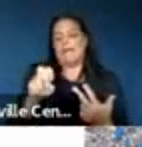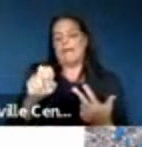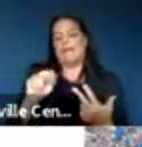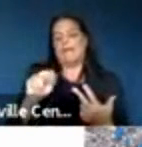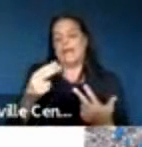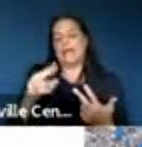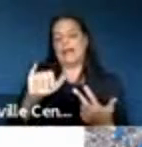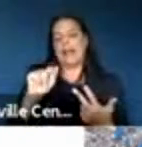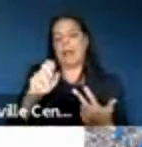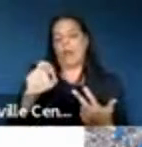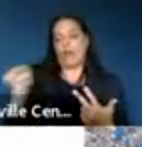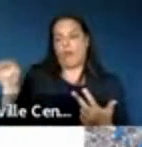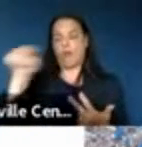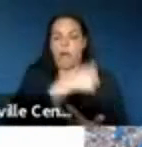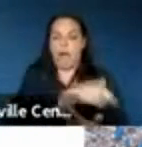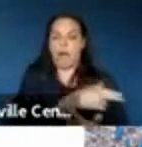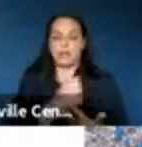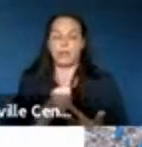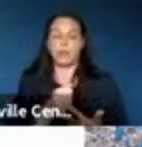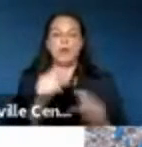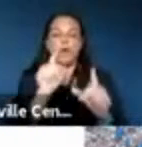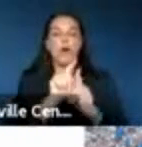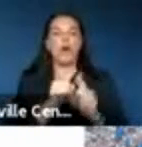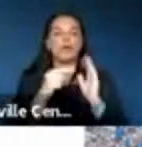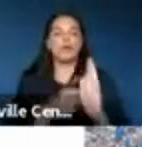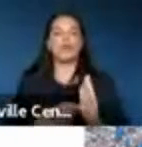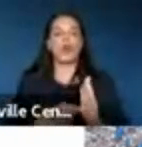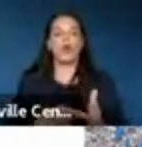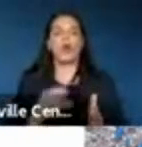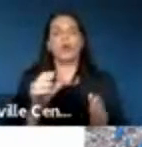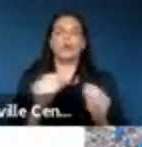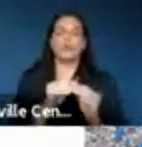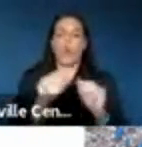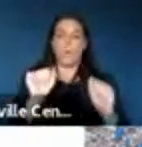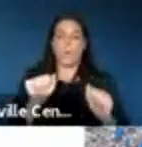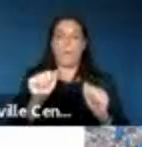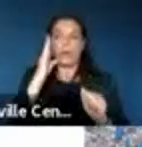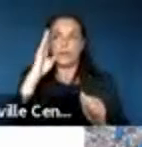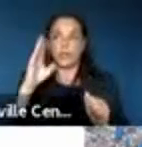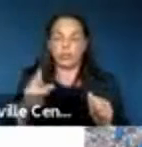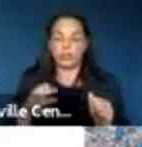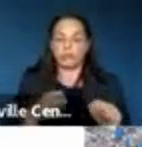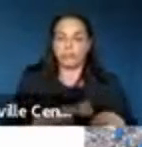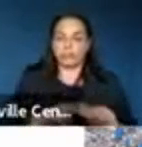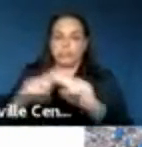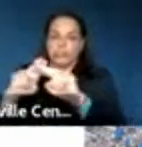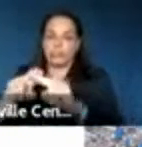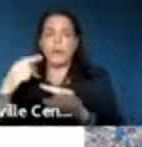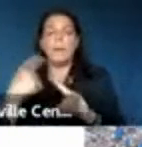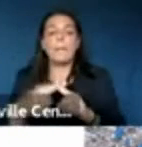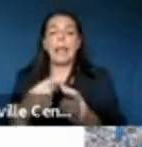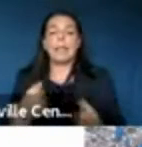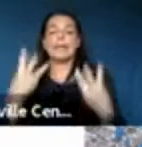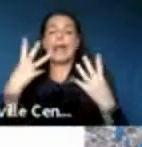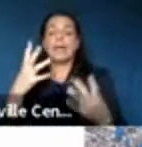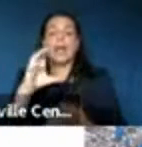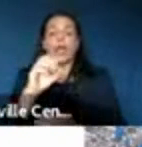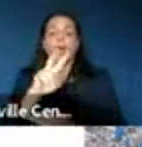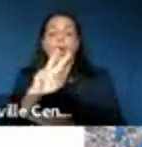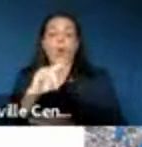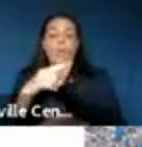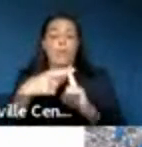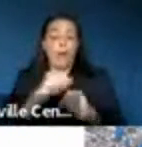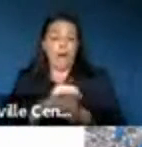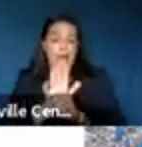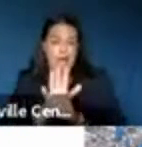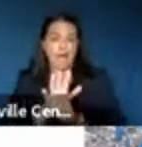partners. It also shows the additional surge capacity for these categories, as well as the COVID positive patients and the patients